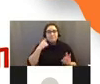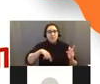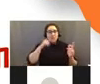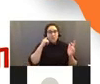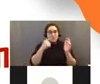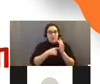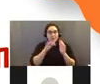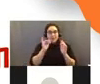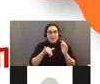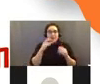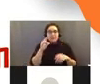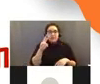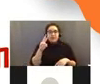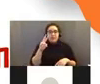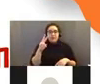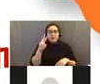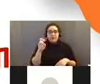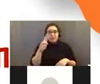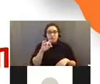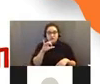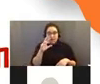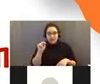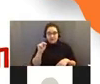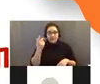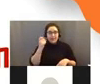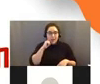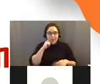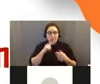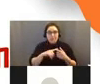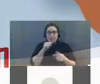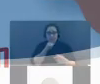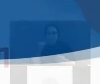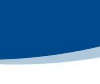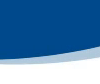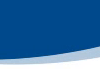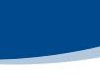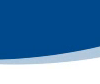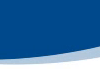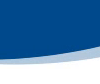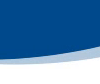Amazon, to be very reasonable and very generous in their interactions with us.